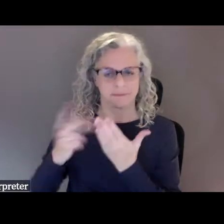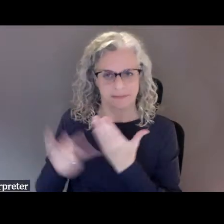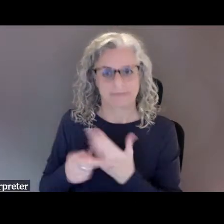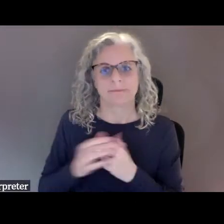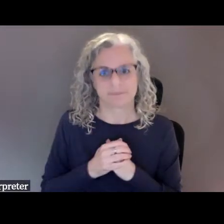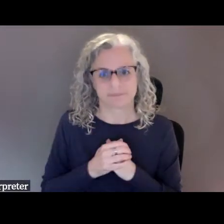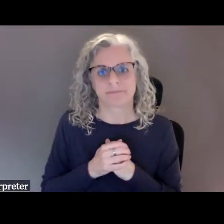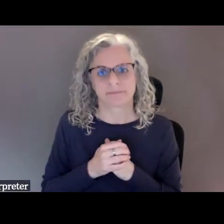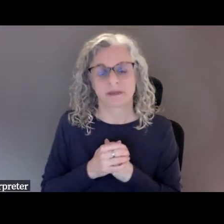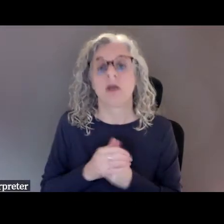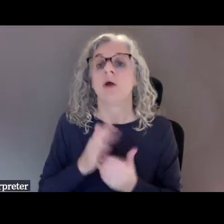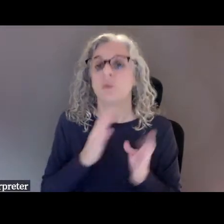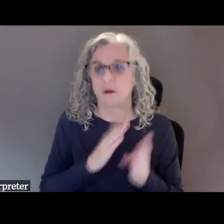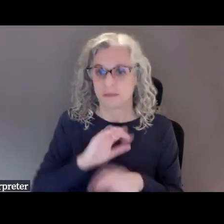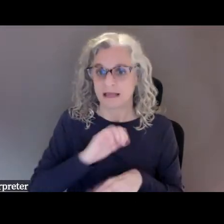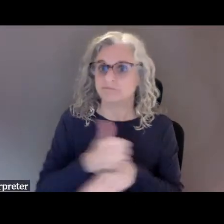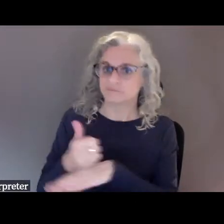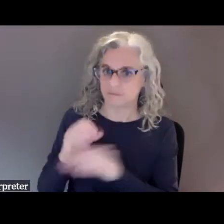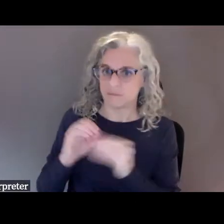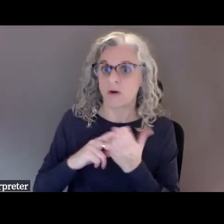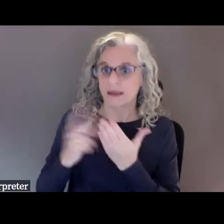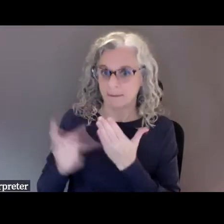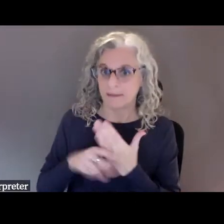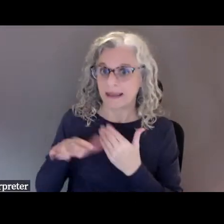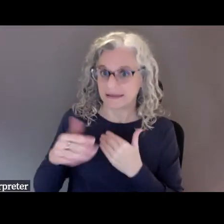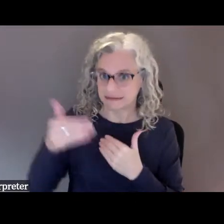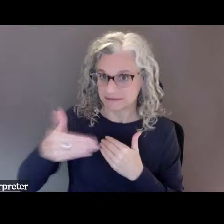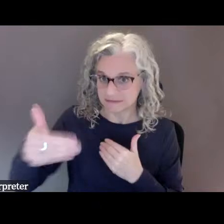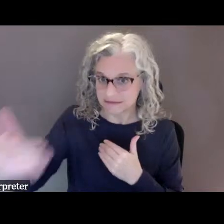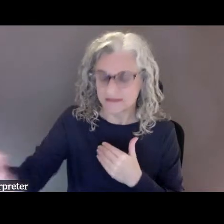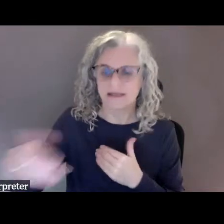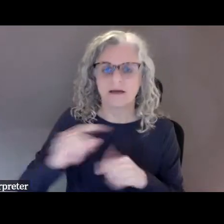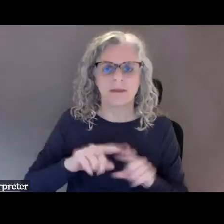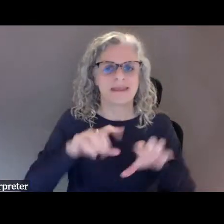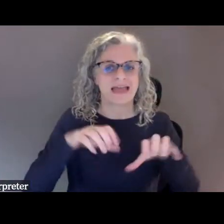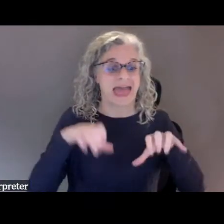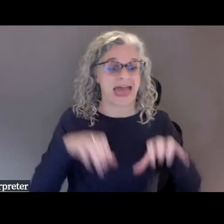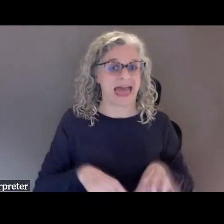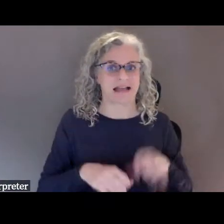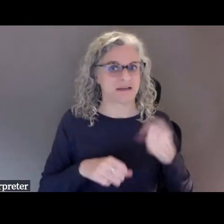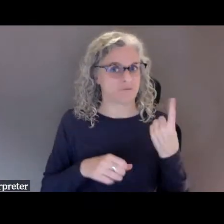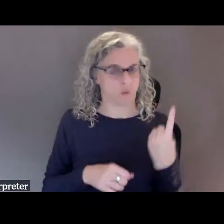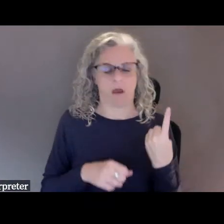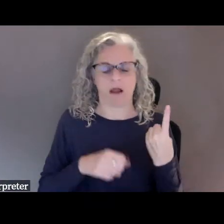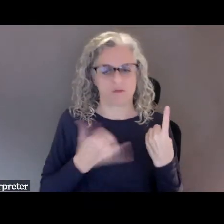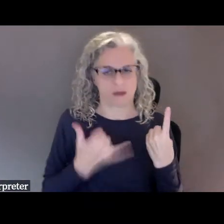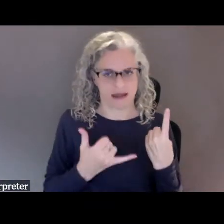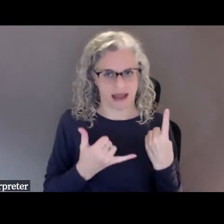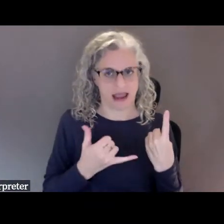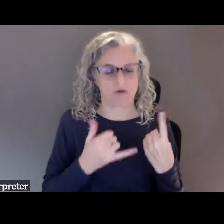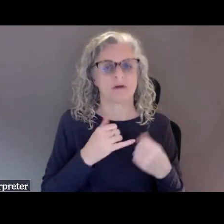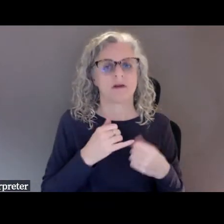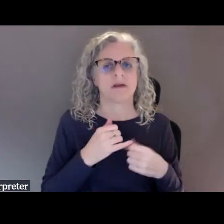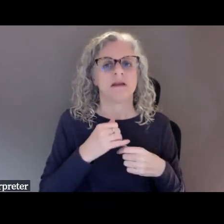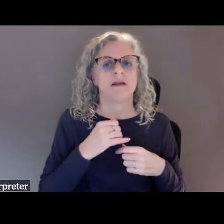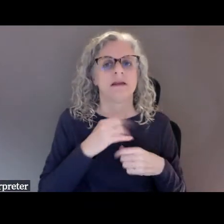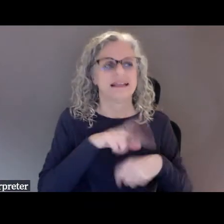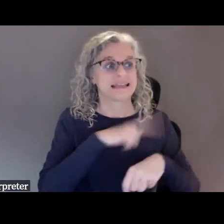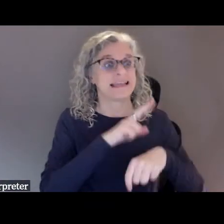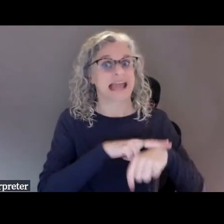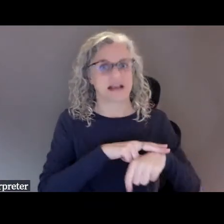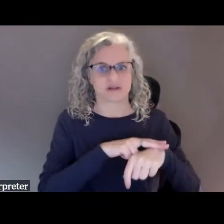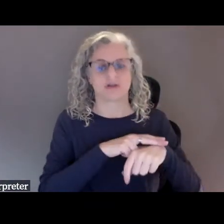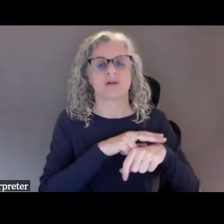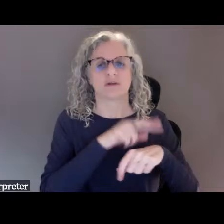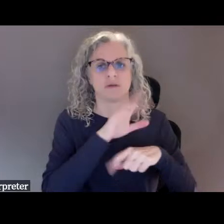more campaigns in the near future, our only active grassroots campaign right now in this bigger national Break the Bonds campaign is